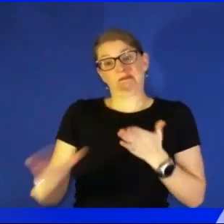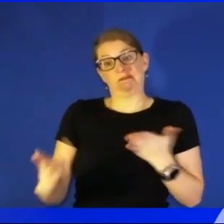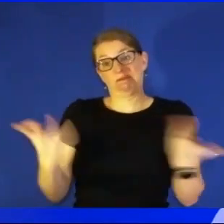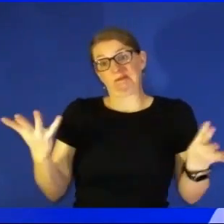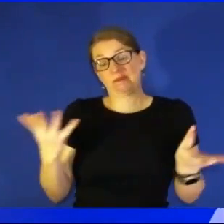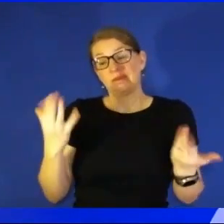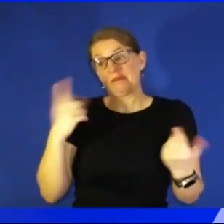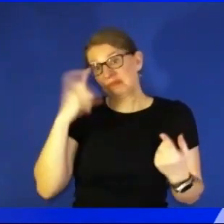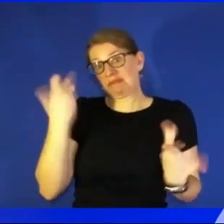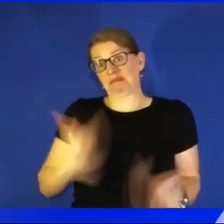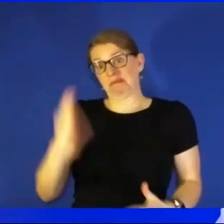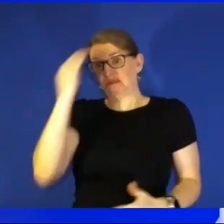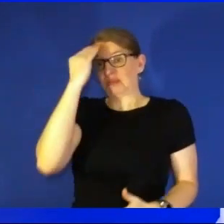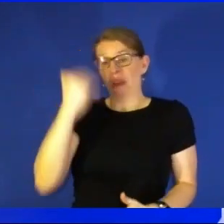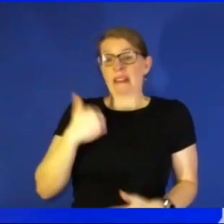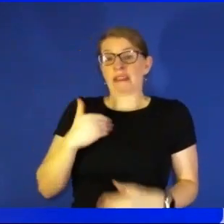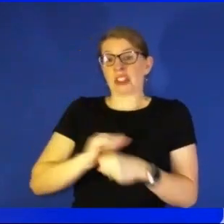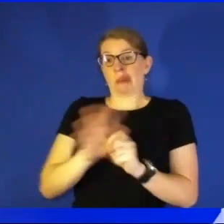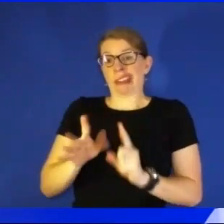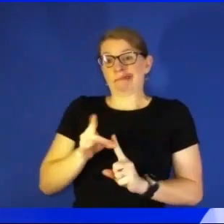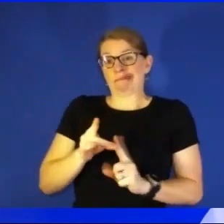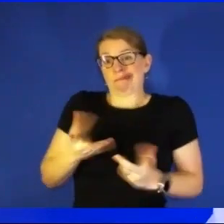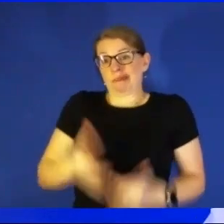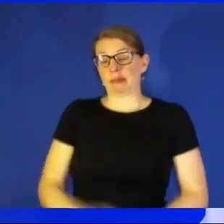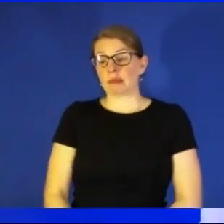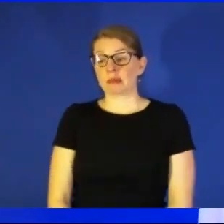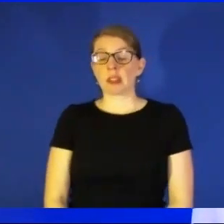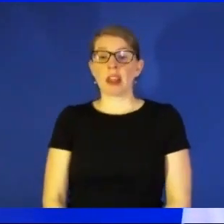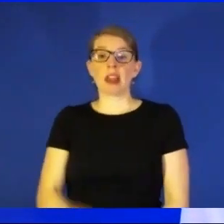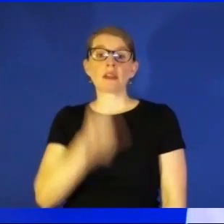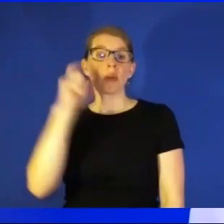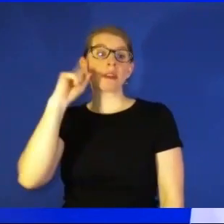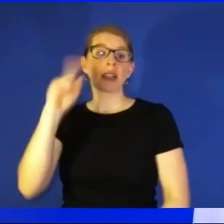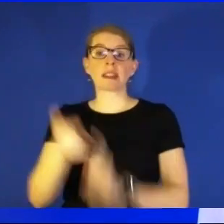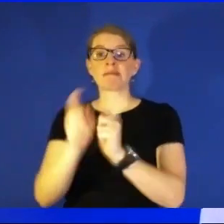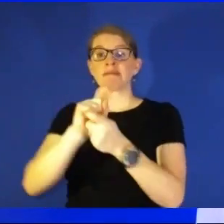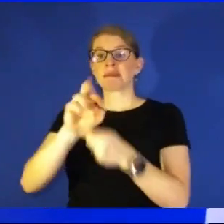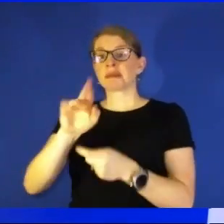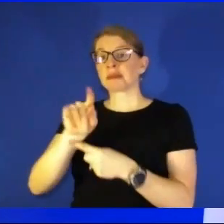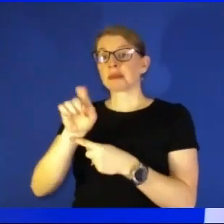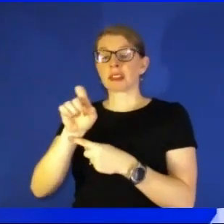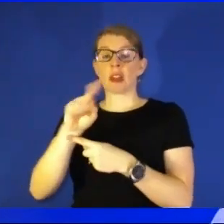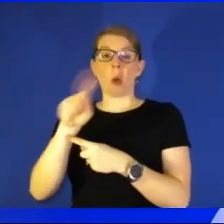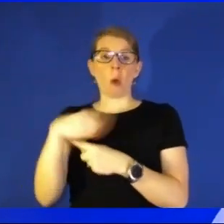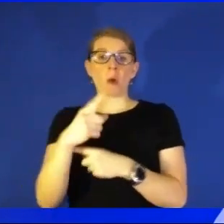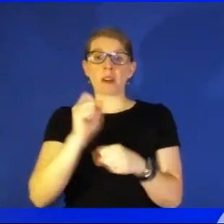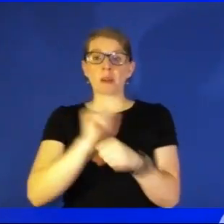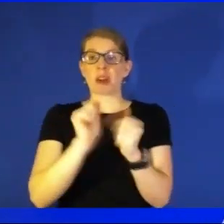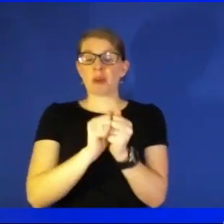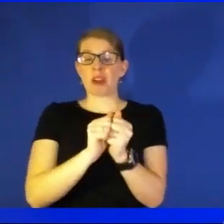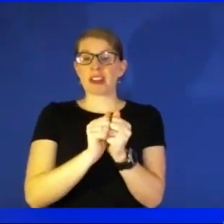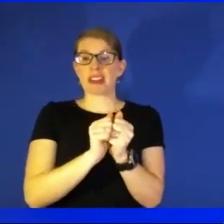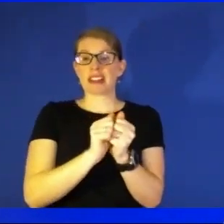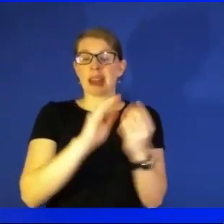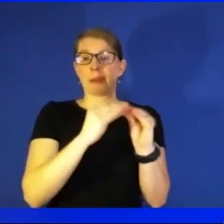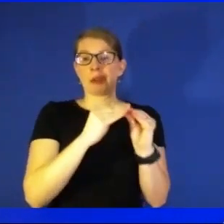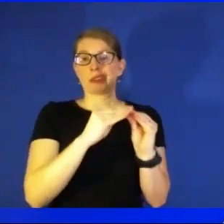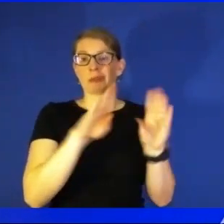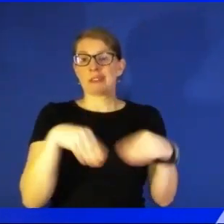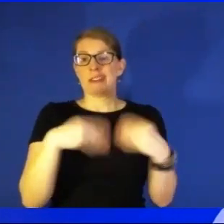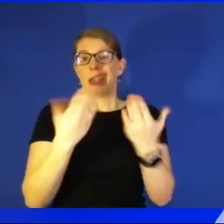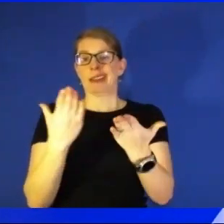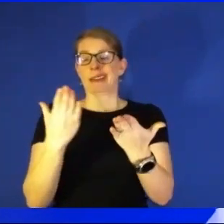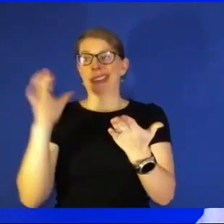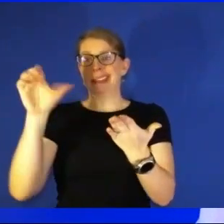good question. But I don't think that they're going to be changing their rates. They can only work with the numbers, the raw data that they're given, and I think that's what they'll continue to